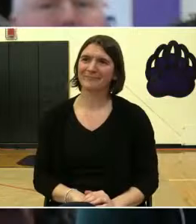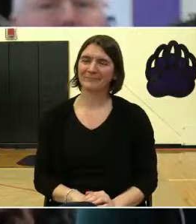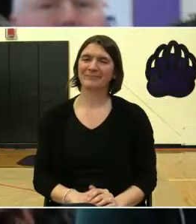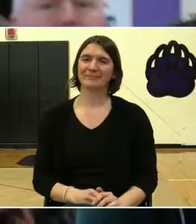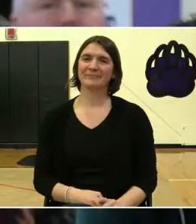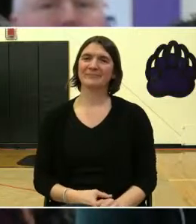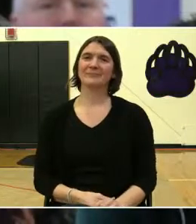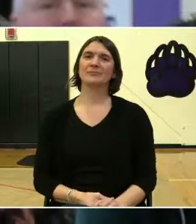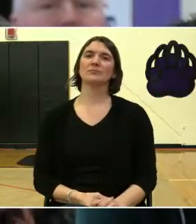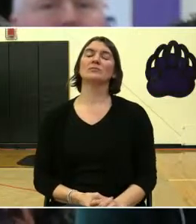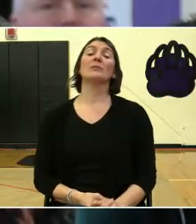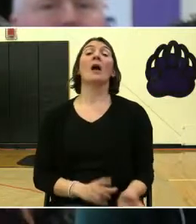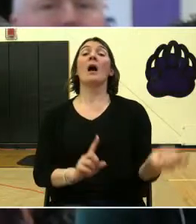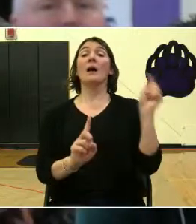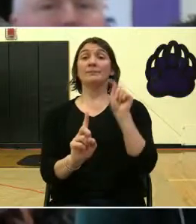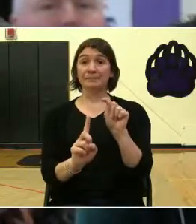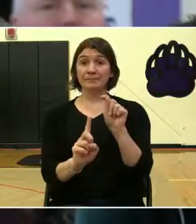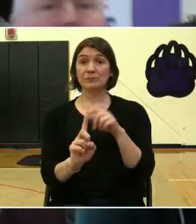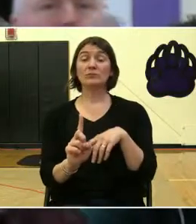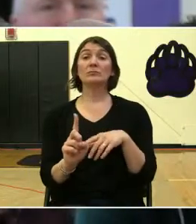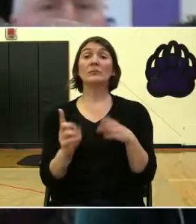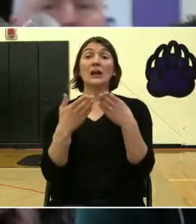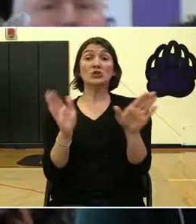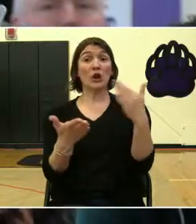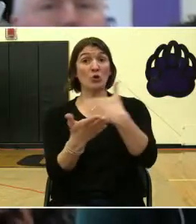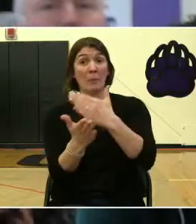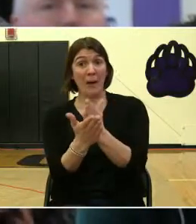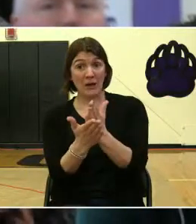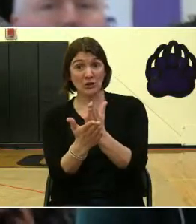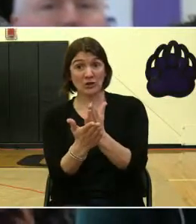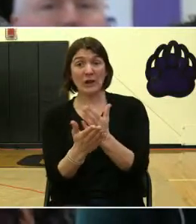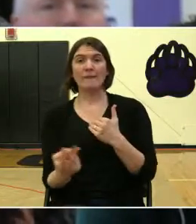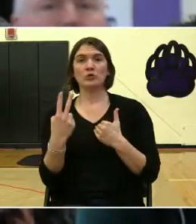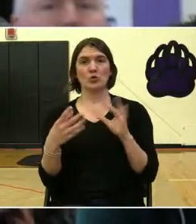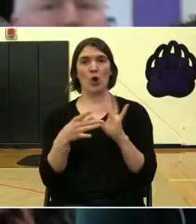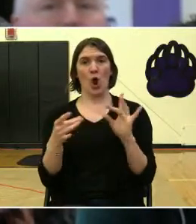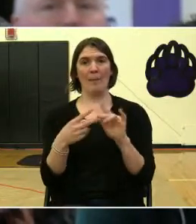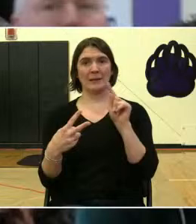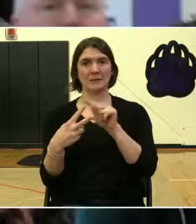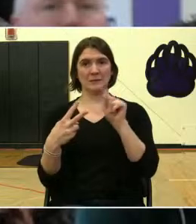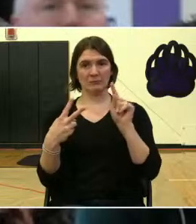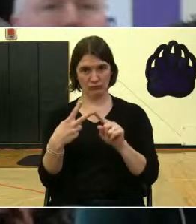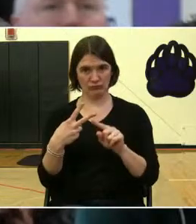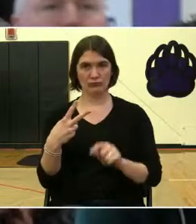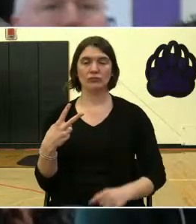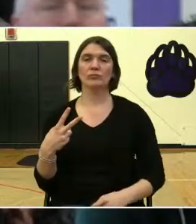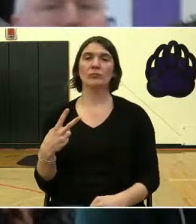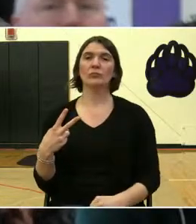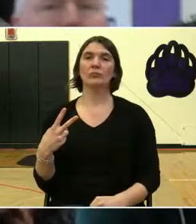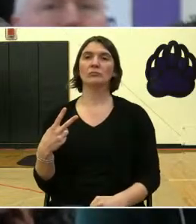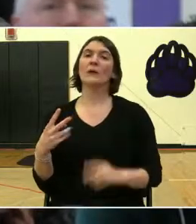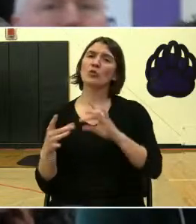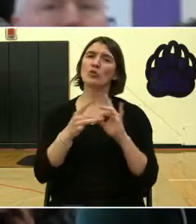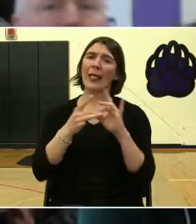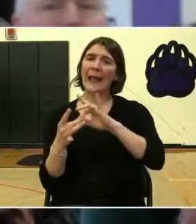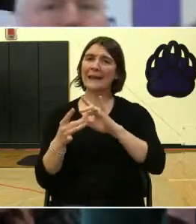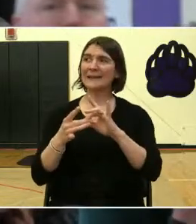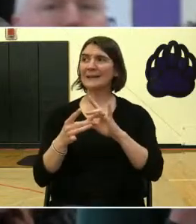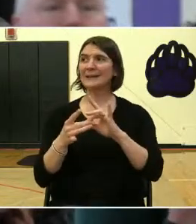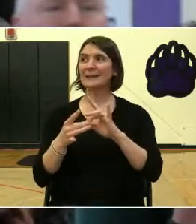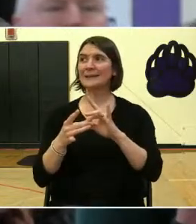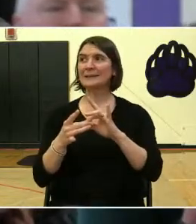um but in relation to the general budget I have two comments that are um related but